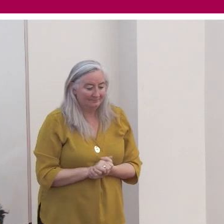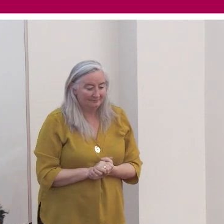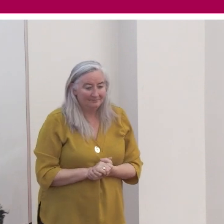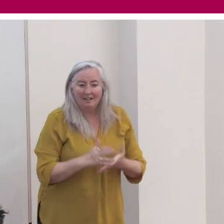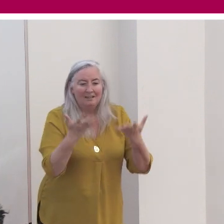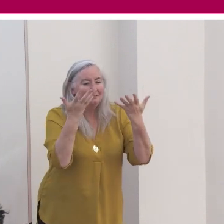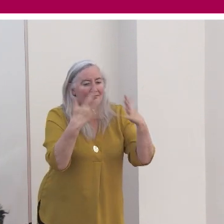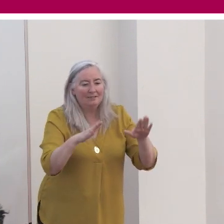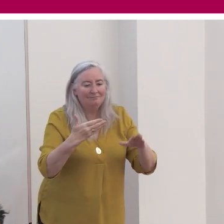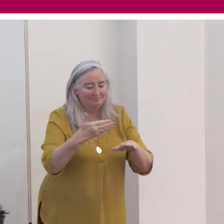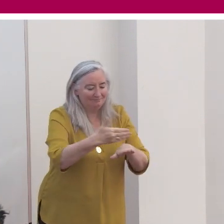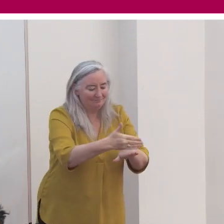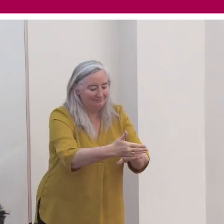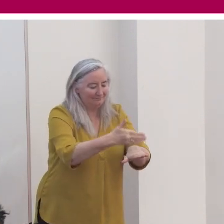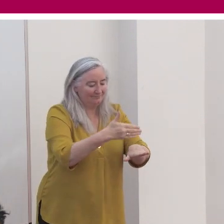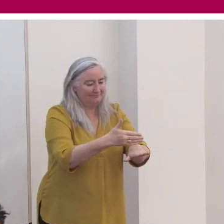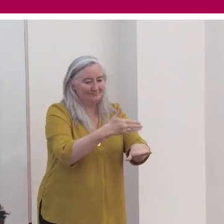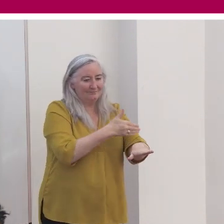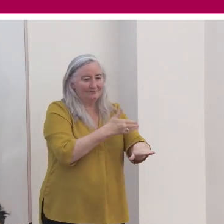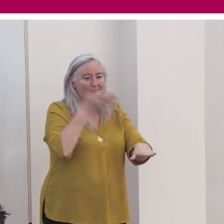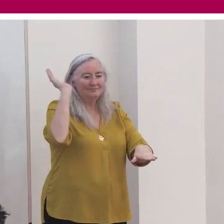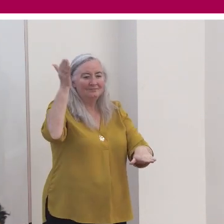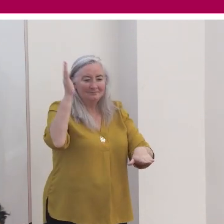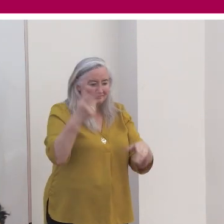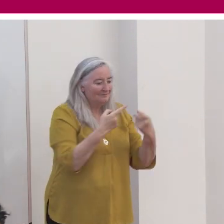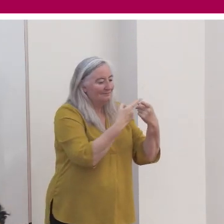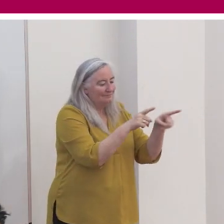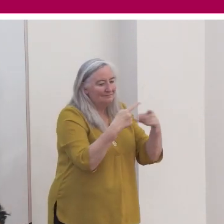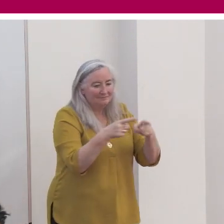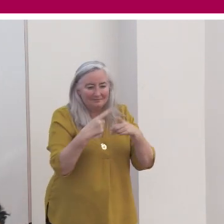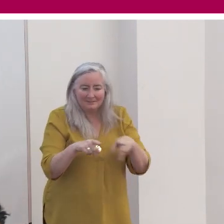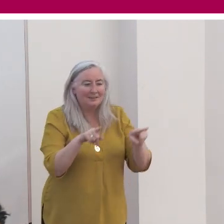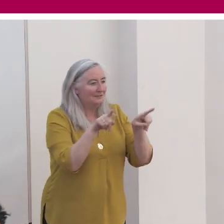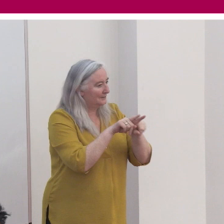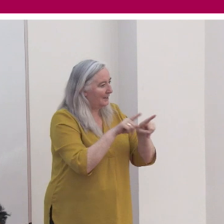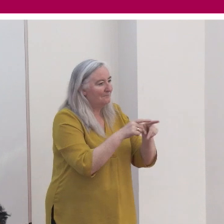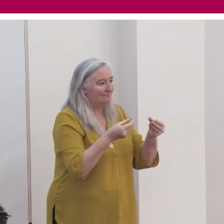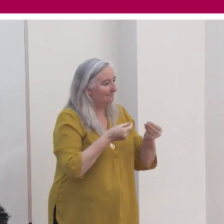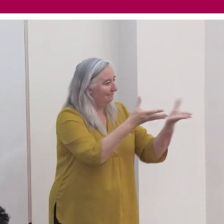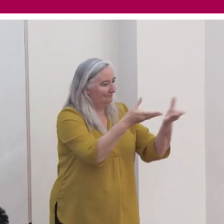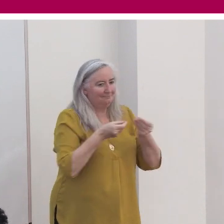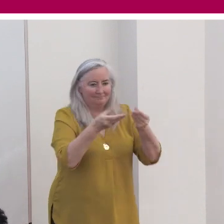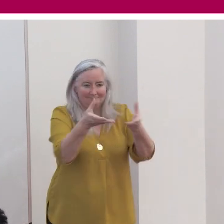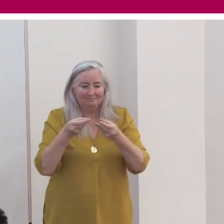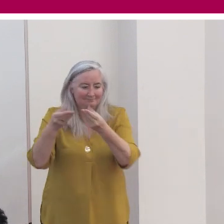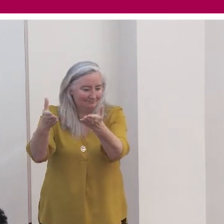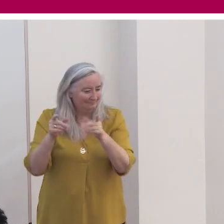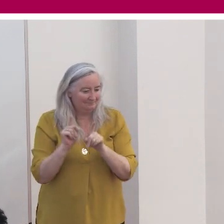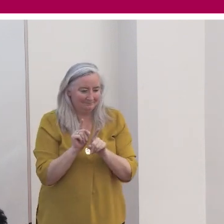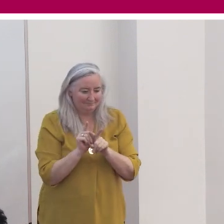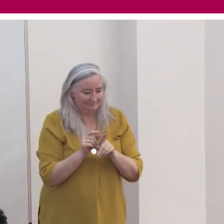women face when accessing justice, especially in criminal justice. In my presentation, I'm going to talk